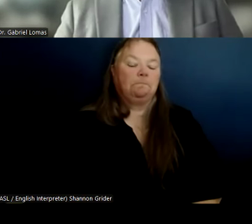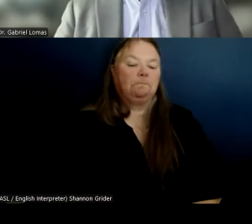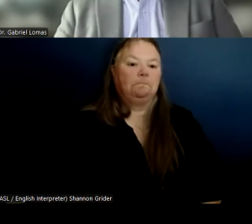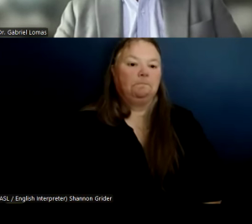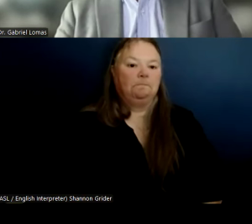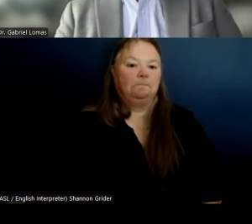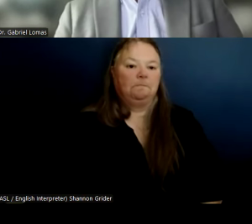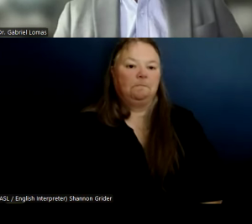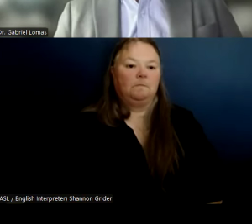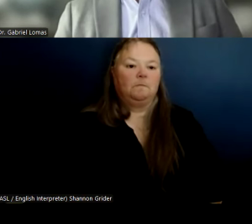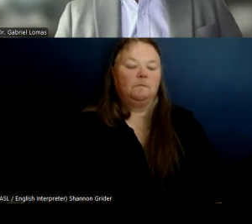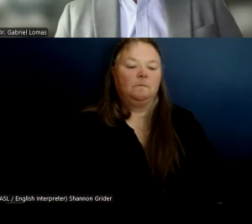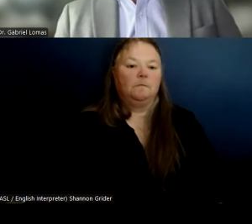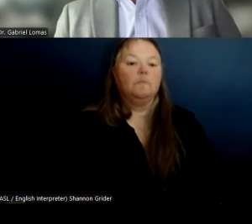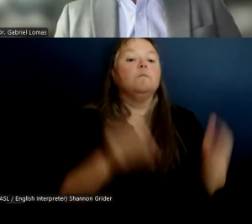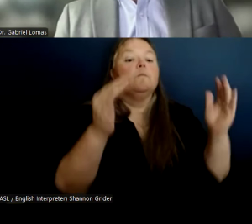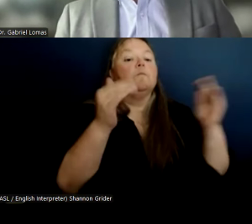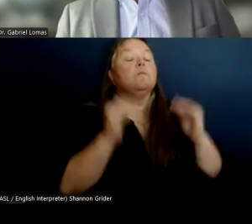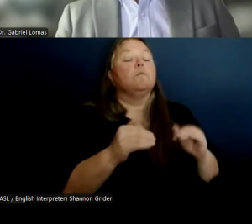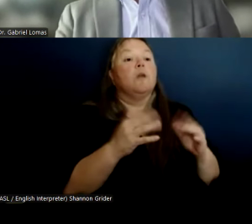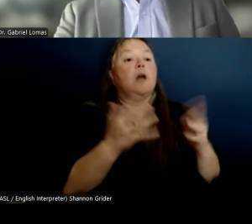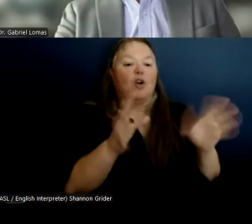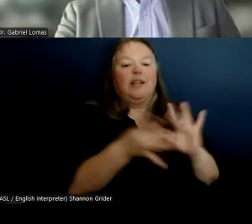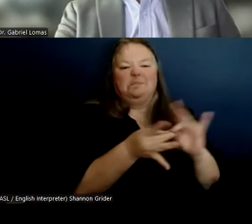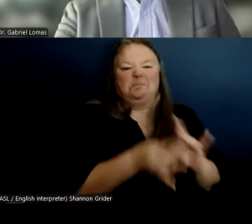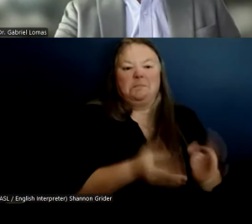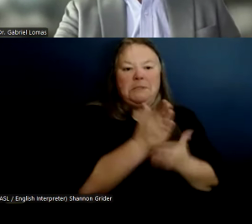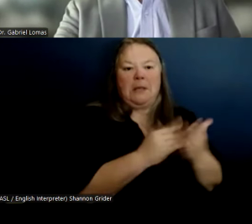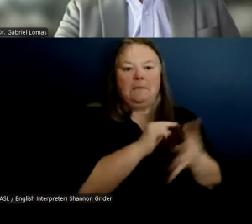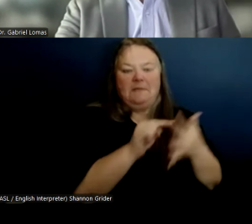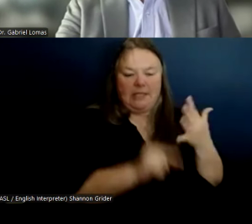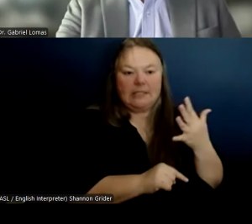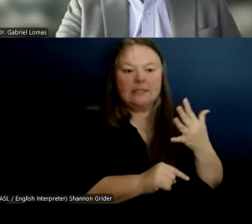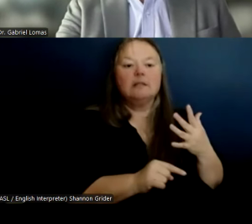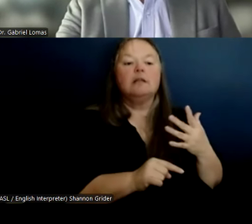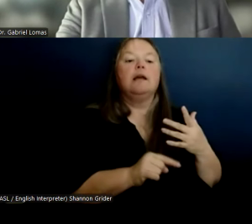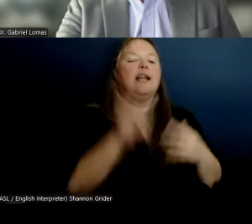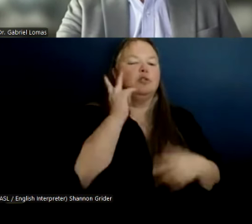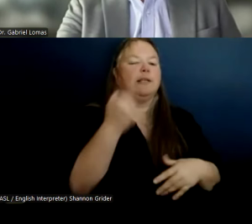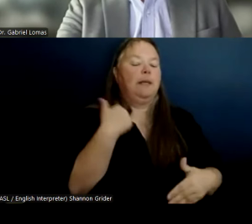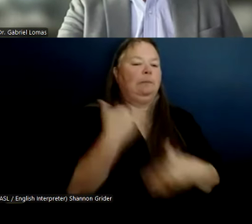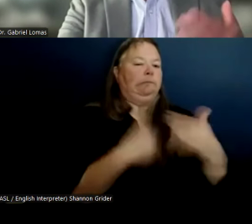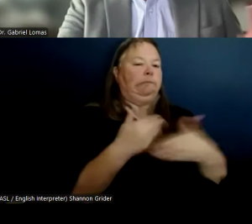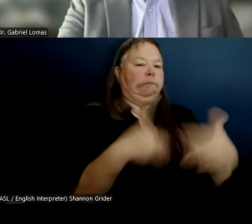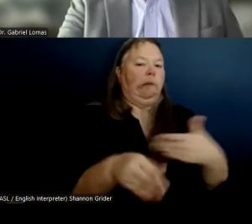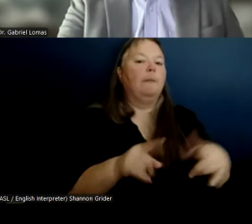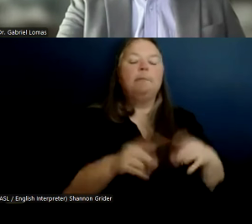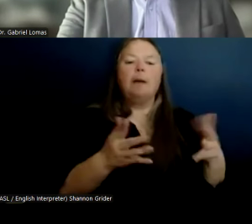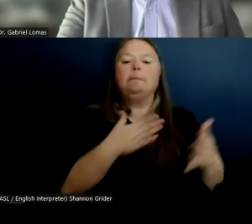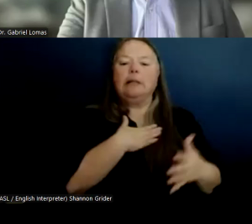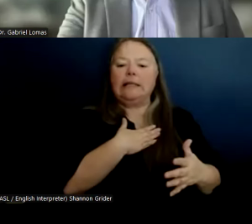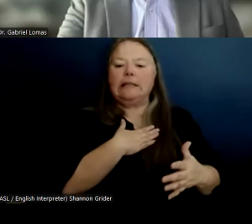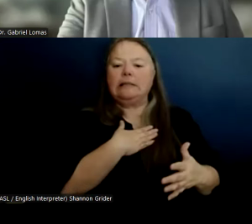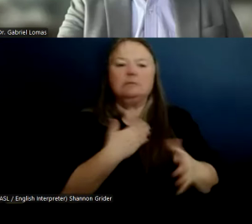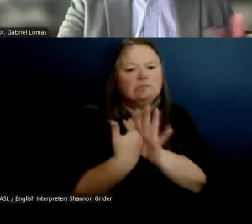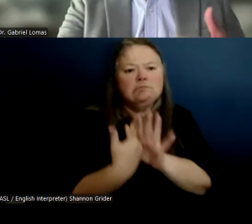Okay, so we talked about some of these points already, and you'll see me kind of moving quickly. I do want you guys to feel comfortable